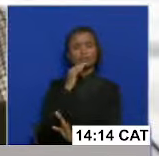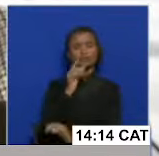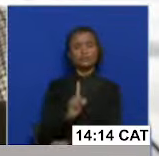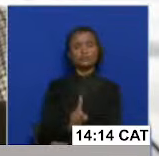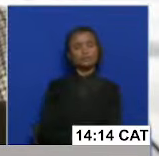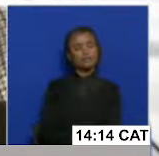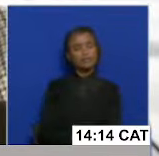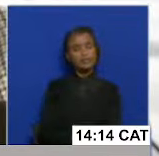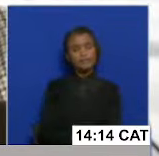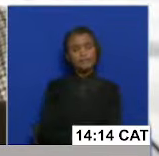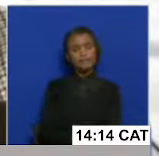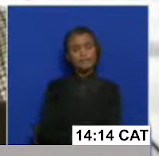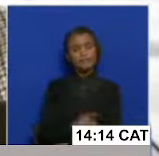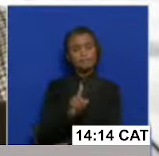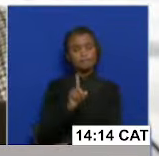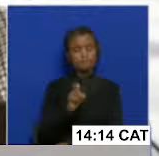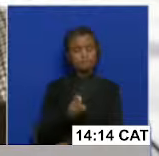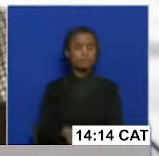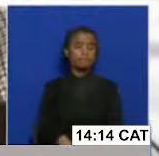I think,